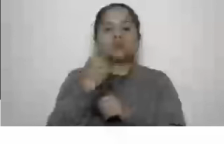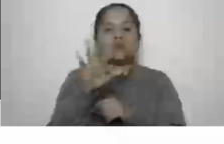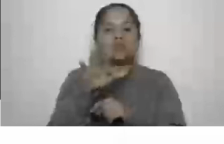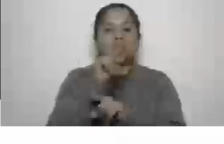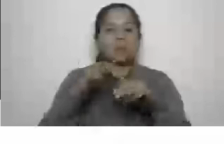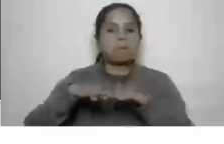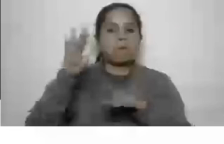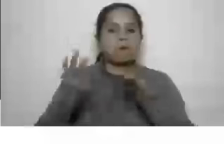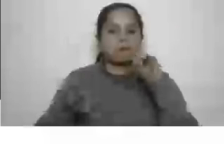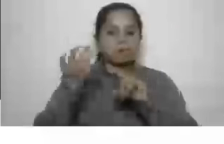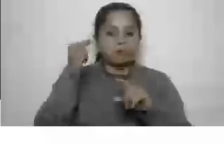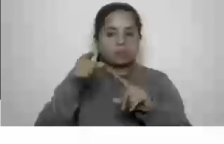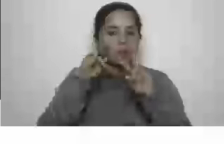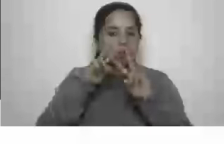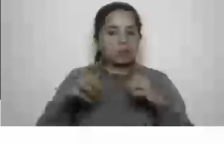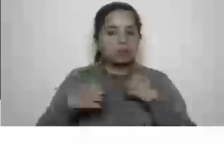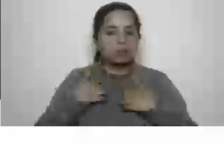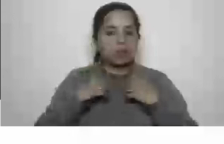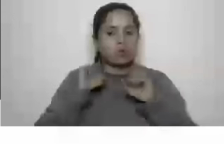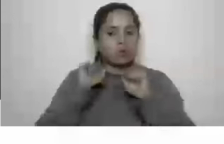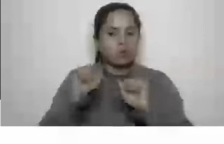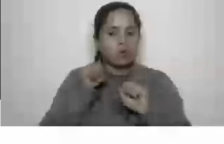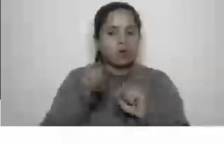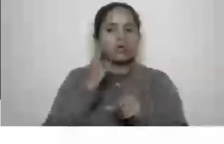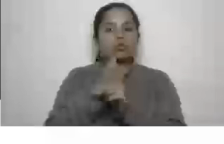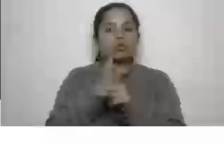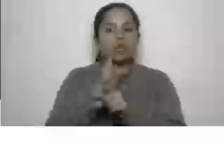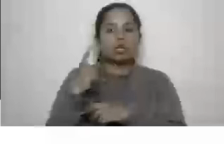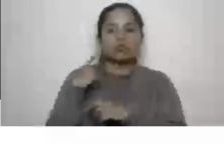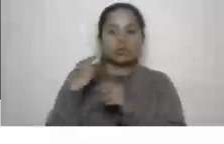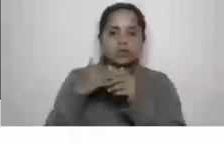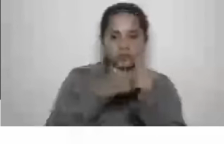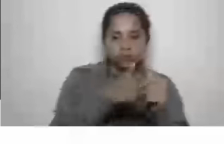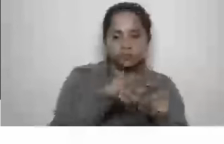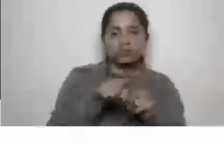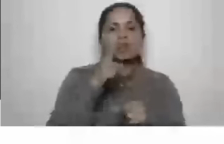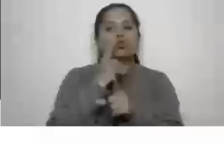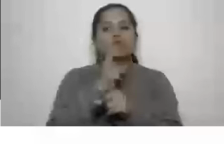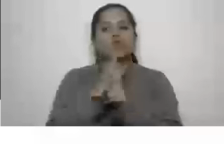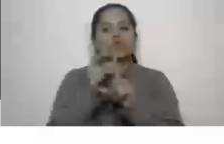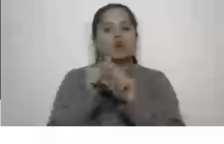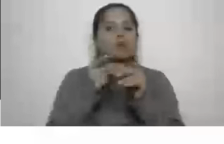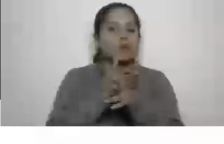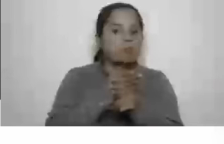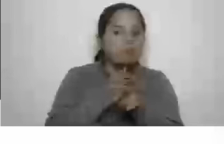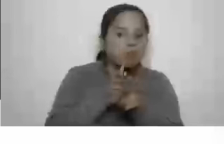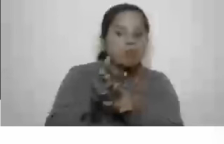his research interests include teacher leadership, teacher professional development,